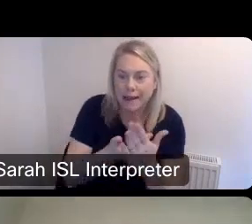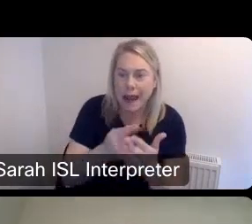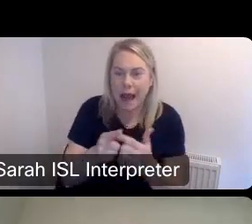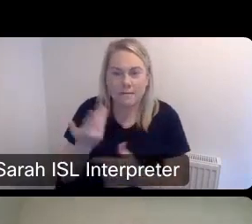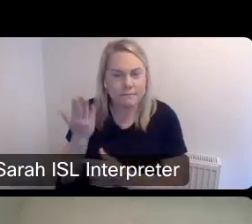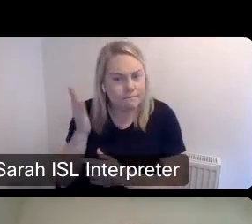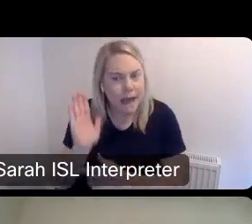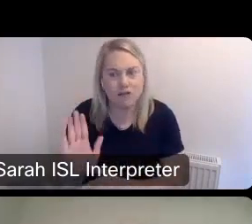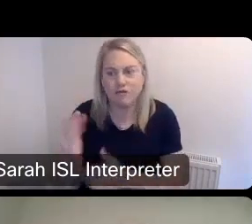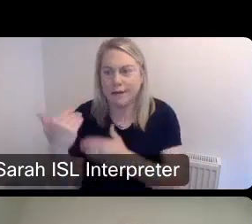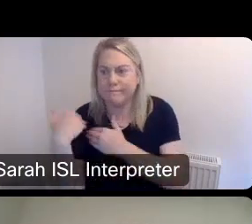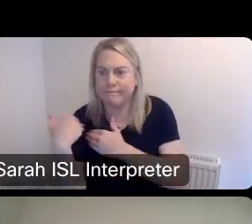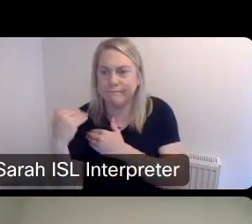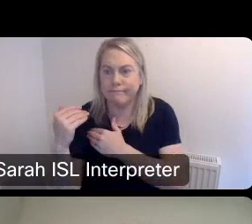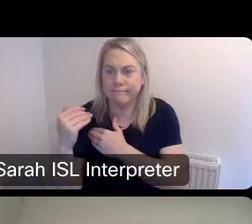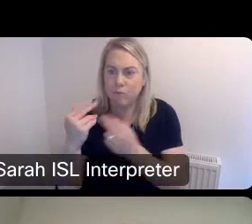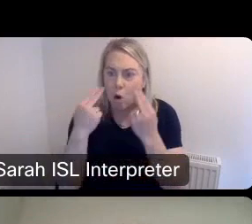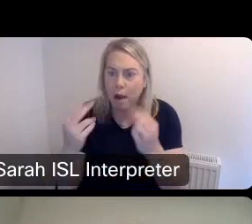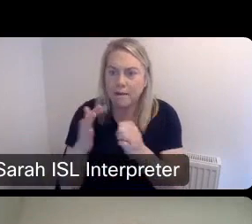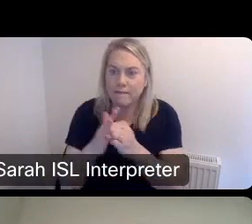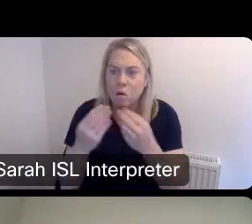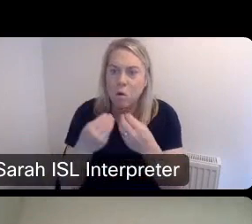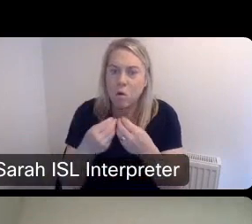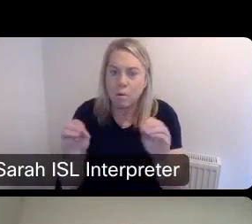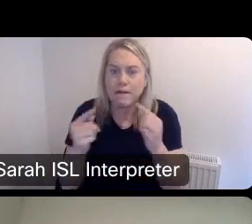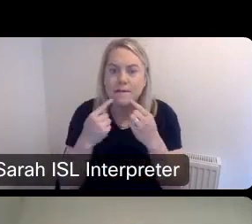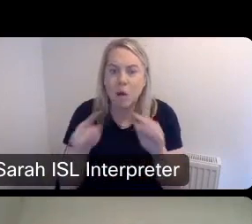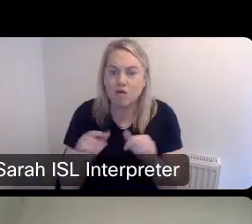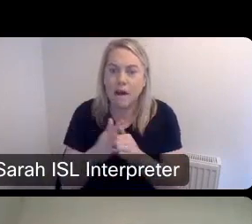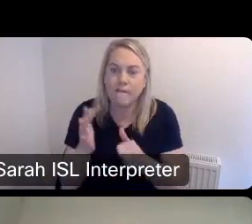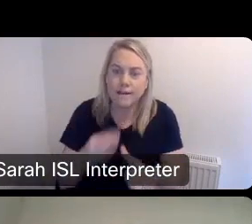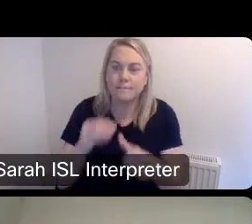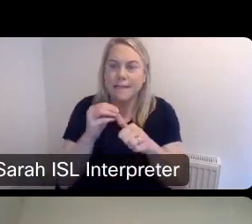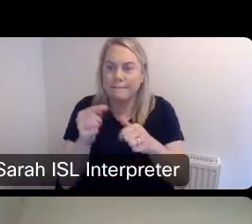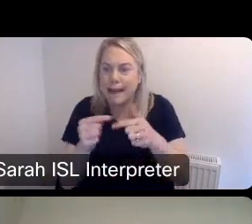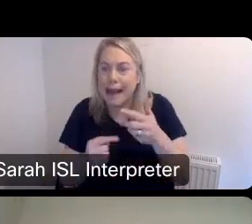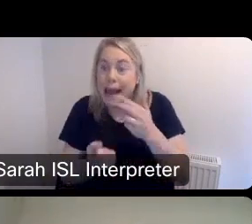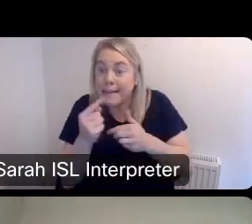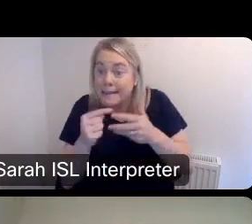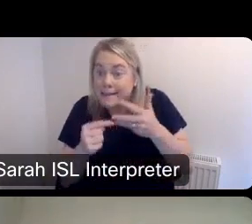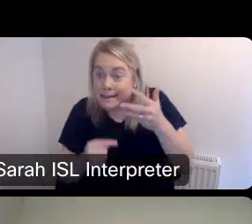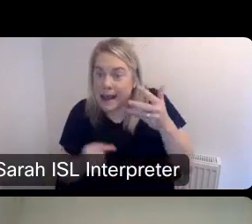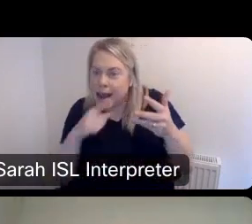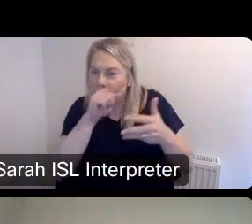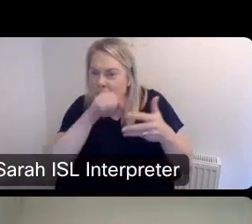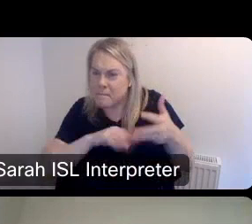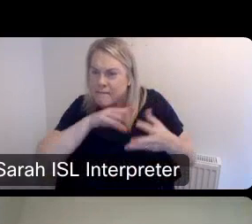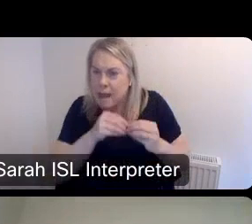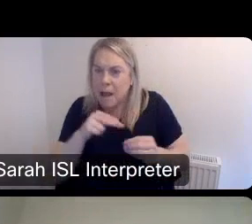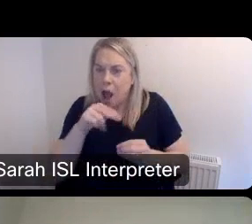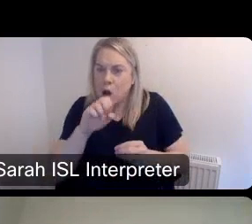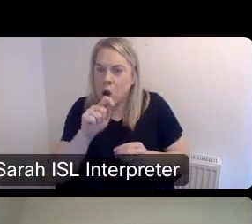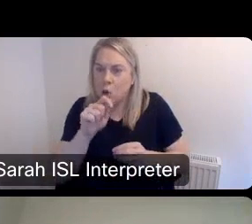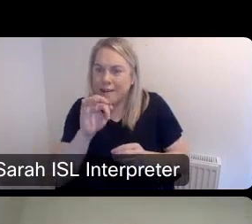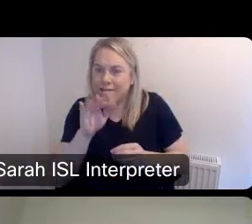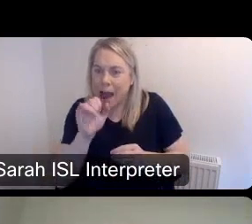mandatory requirement around open disclosure for a specific list of incidents called notifiable incidents. So